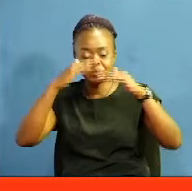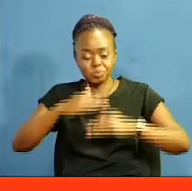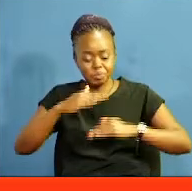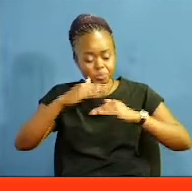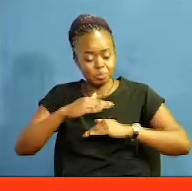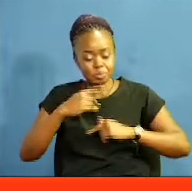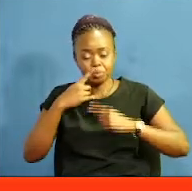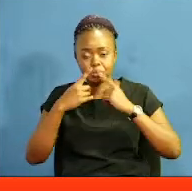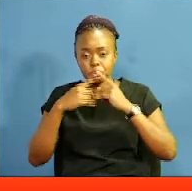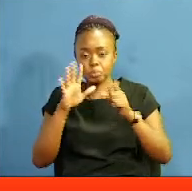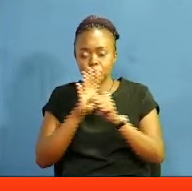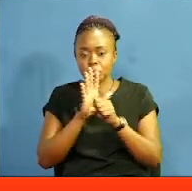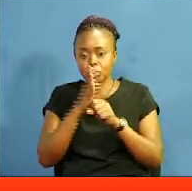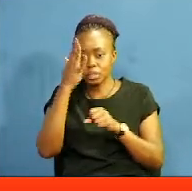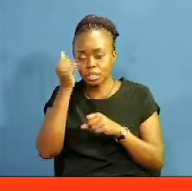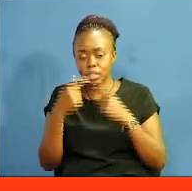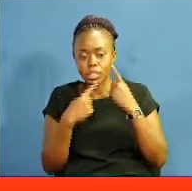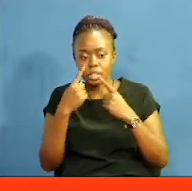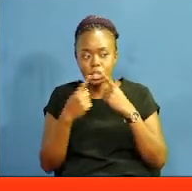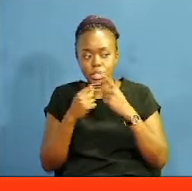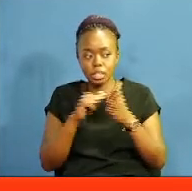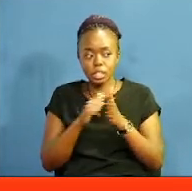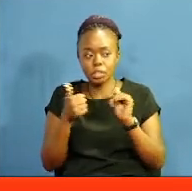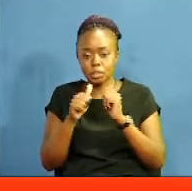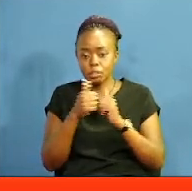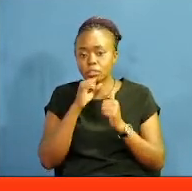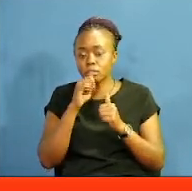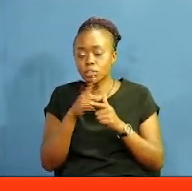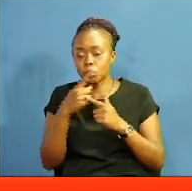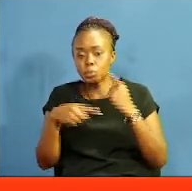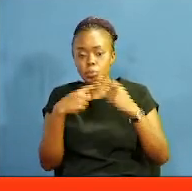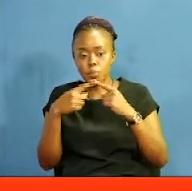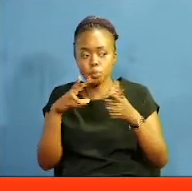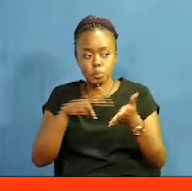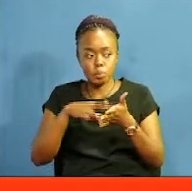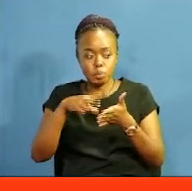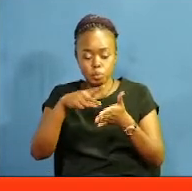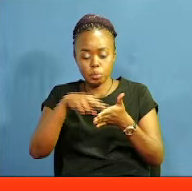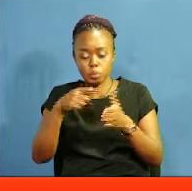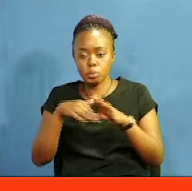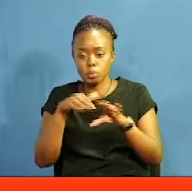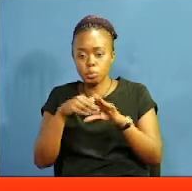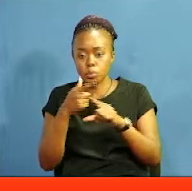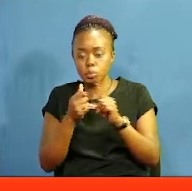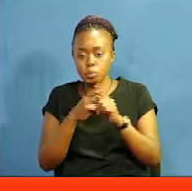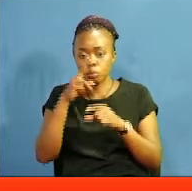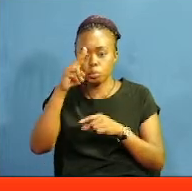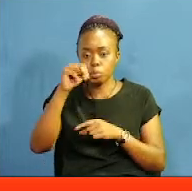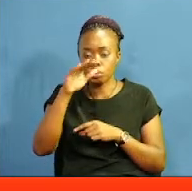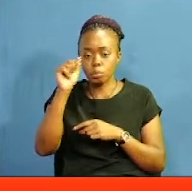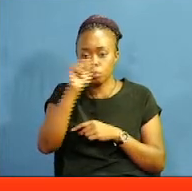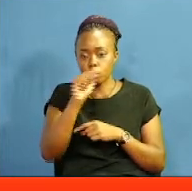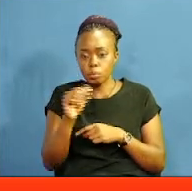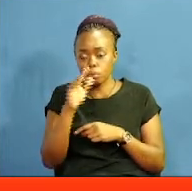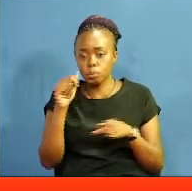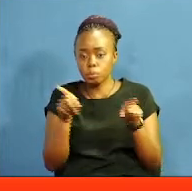of contradiction. Why would you say that yet? Musalia Mudavadi, when they were walking out of NASA, yes, he was,